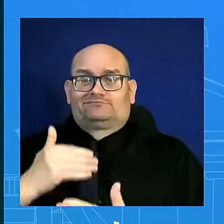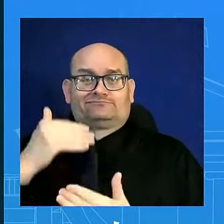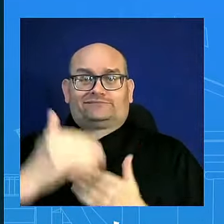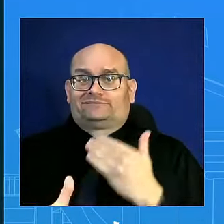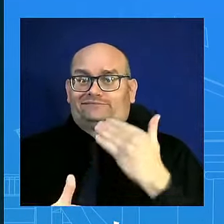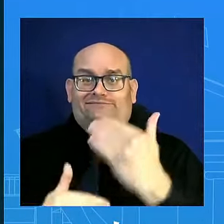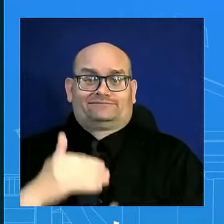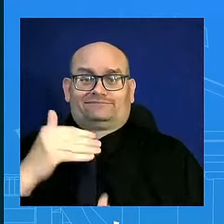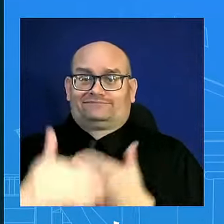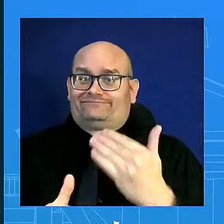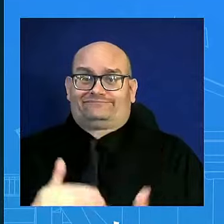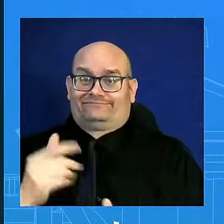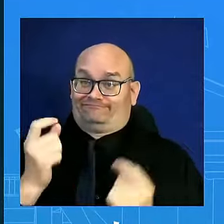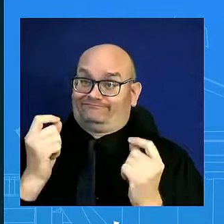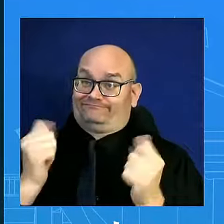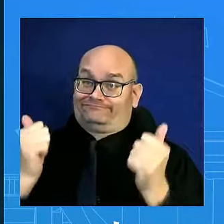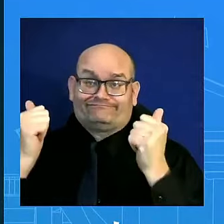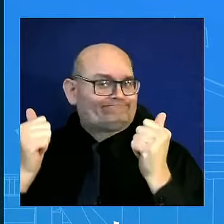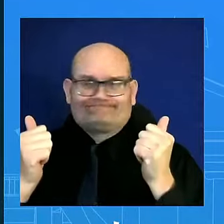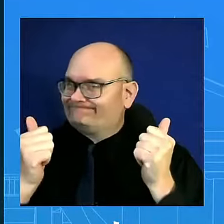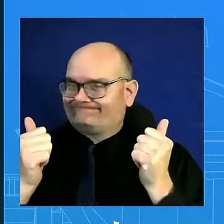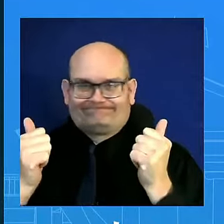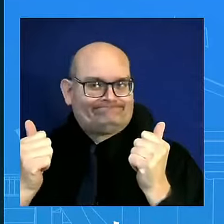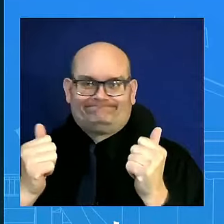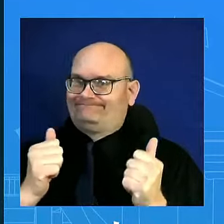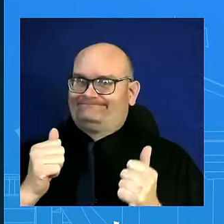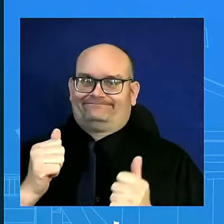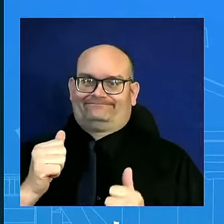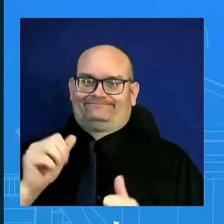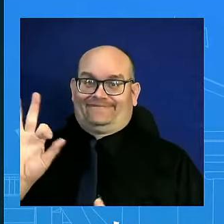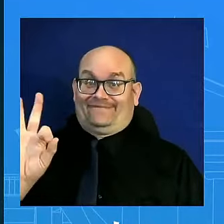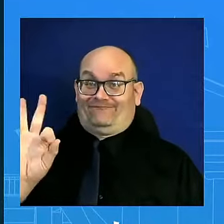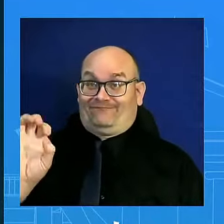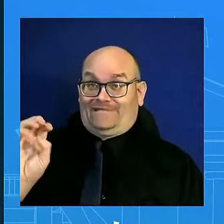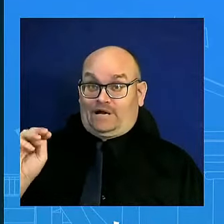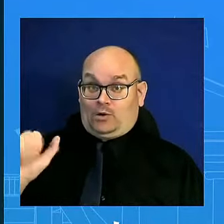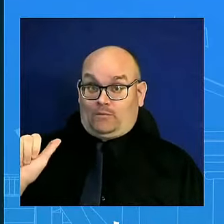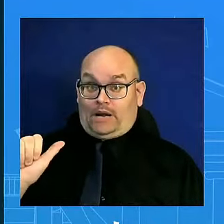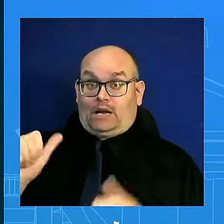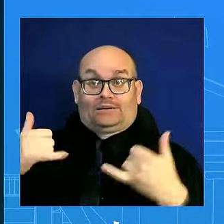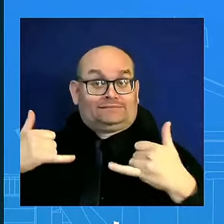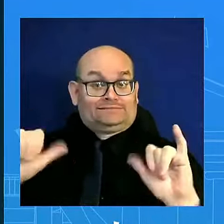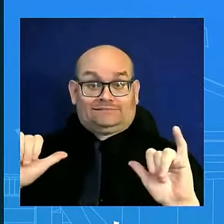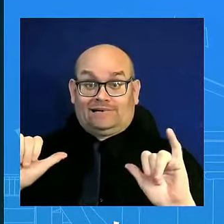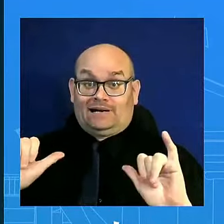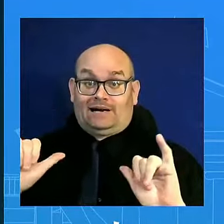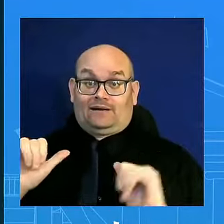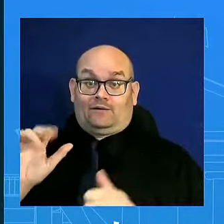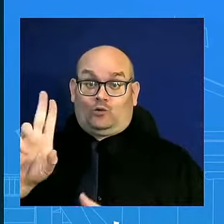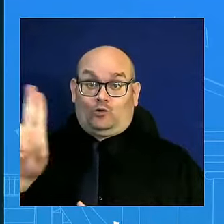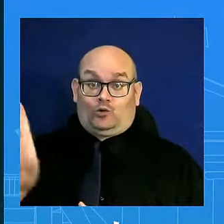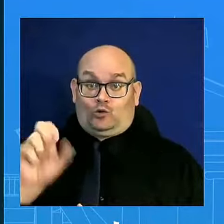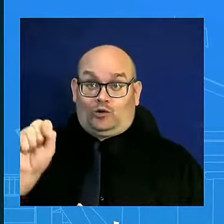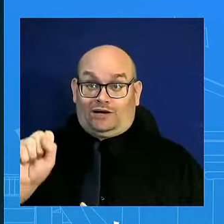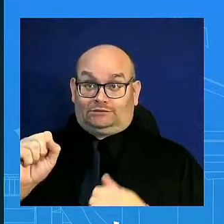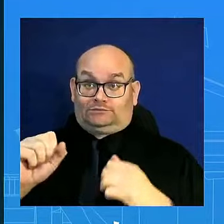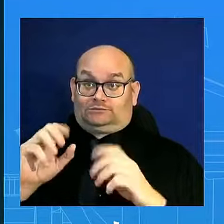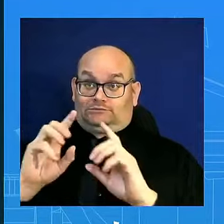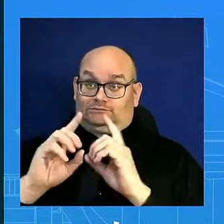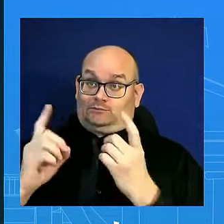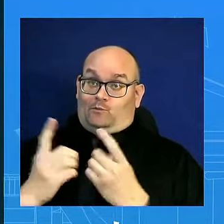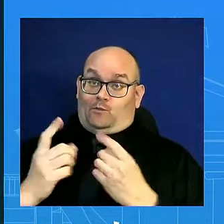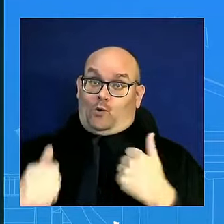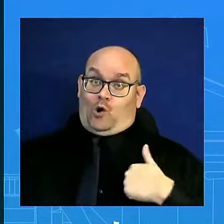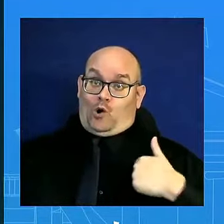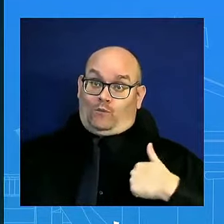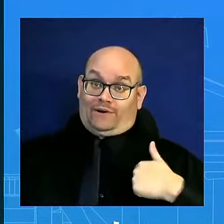to take some time. But FEMA continues to work on this. You have the U.S. Army Corps of Engineers continues to make significant progress. The